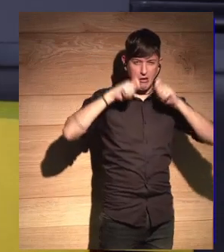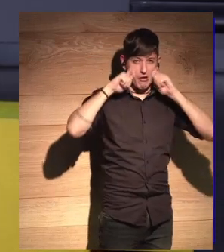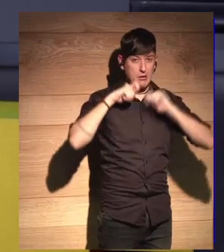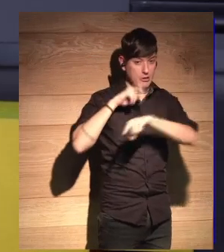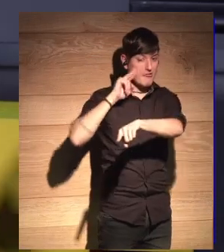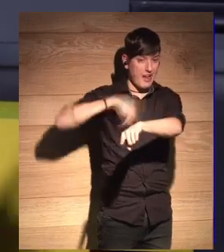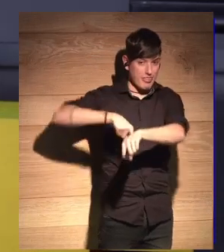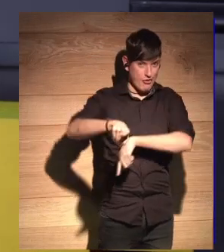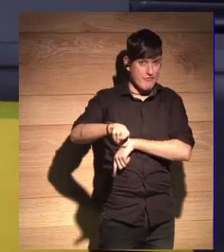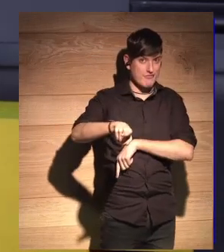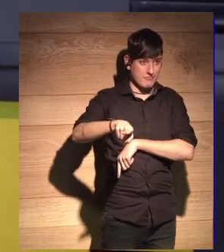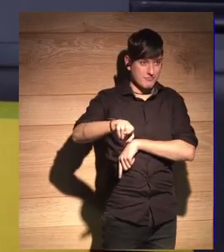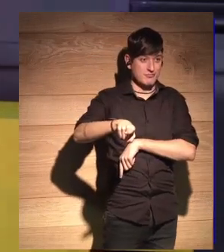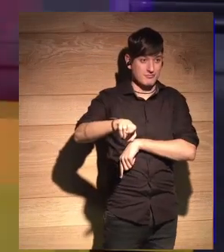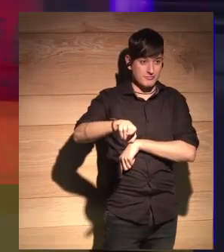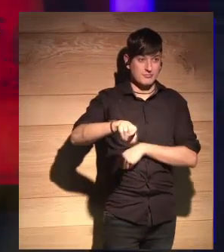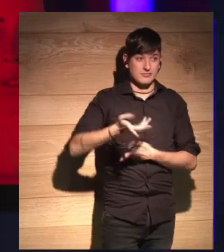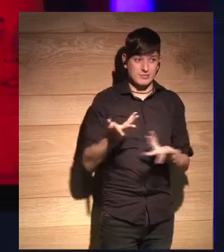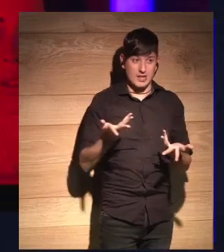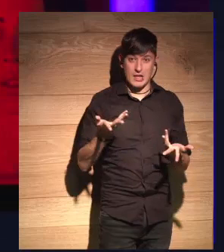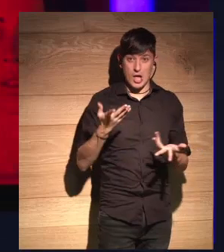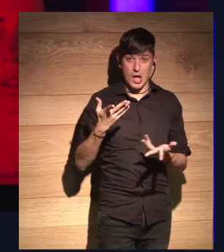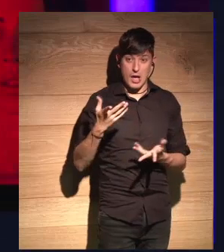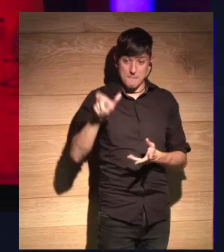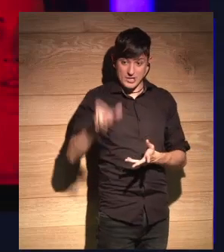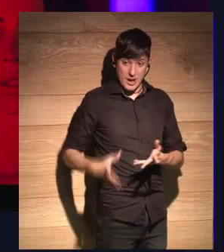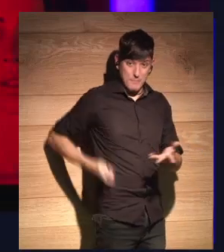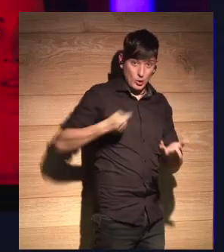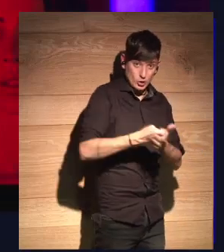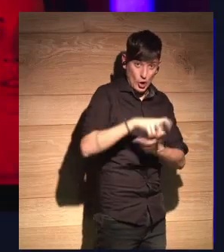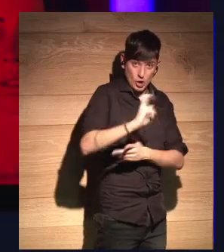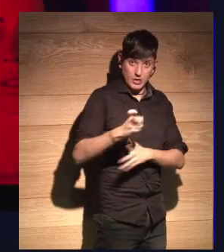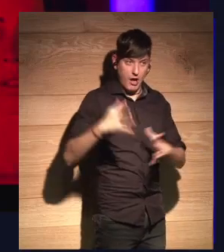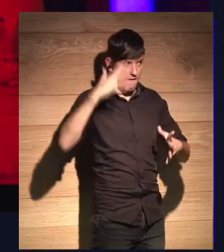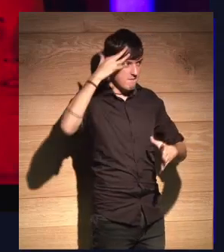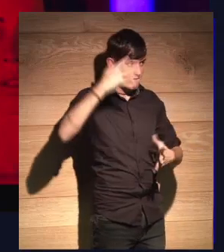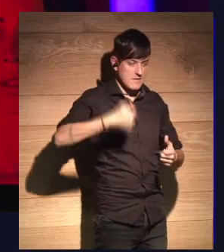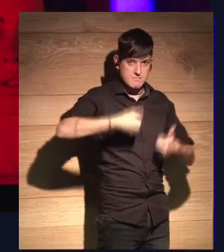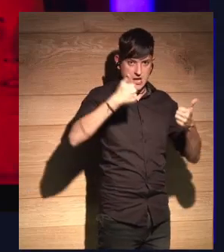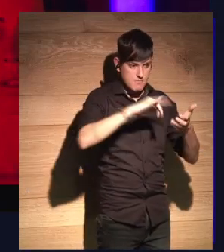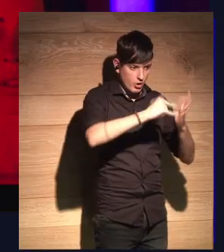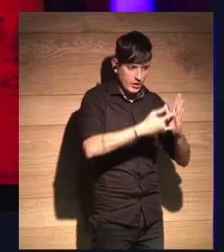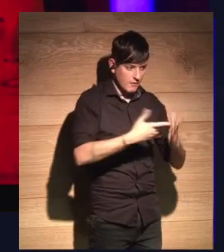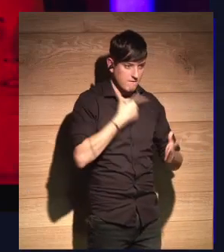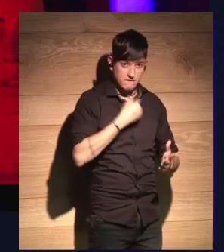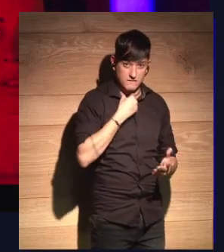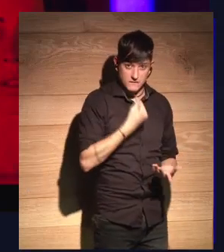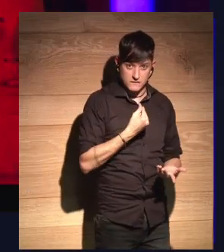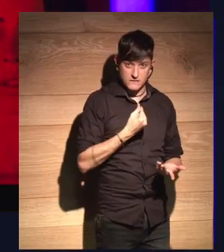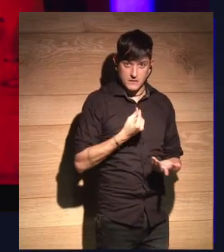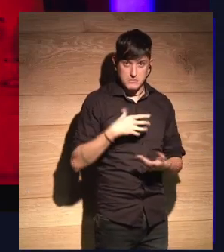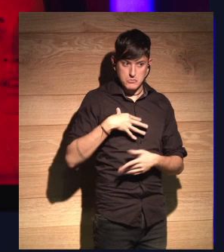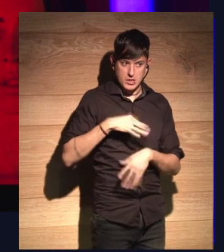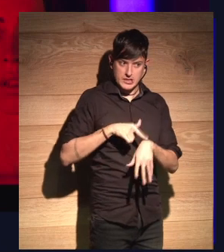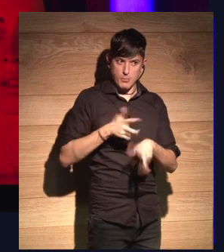turns out that I had another DP come in who was much more excited about it. And was much more available and actually made the